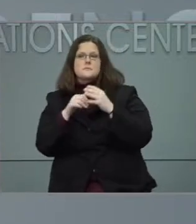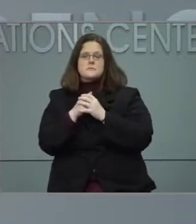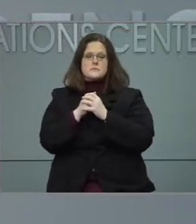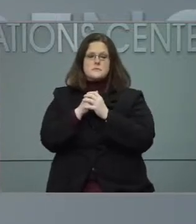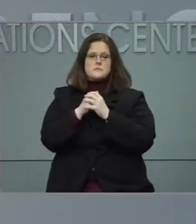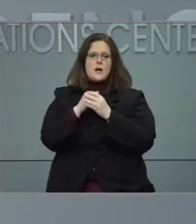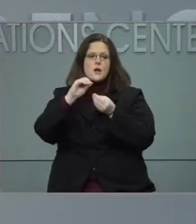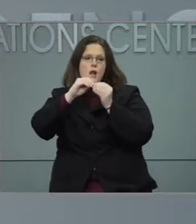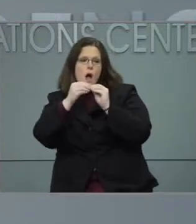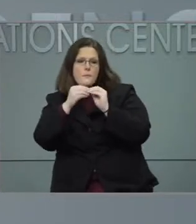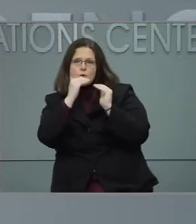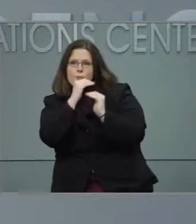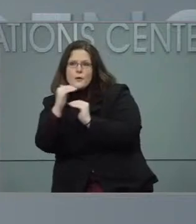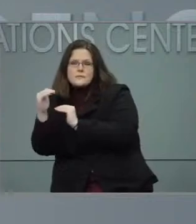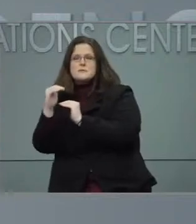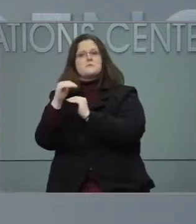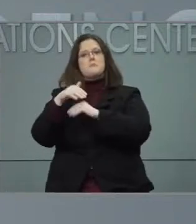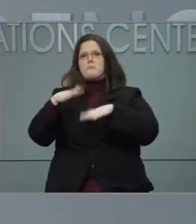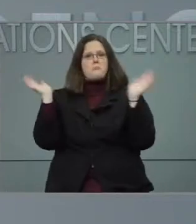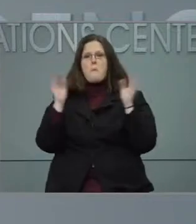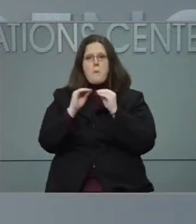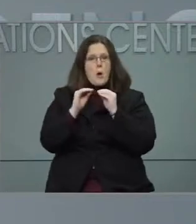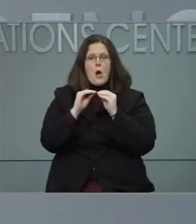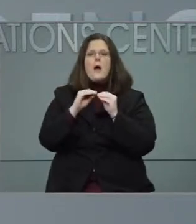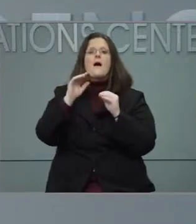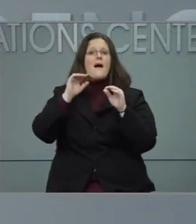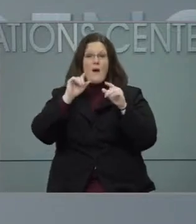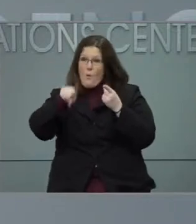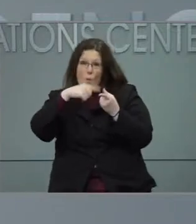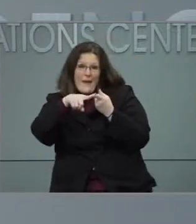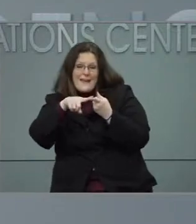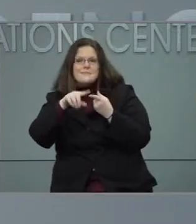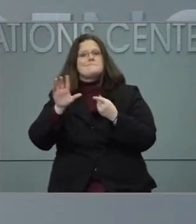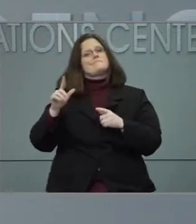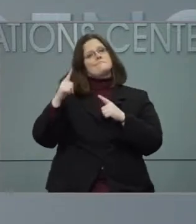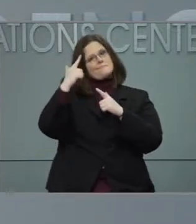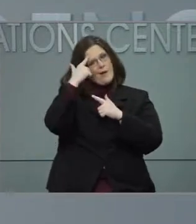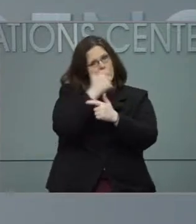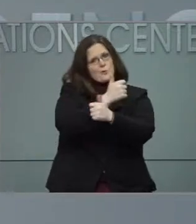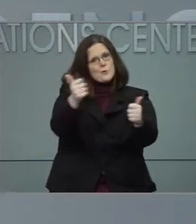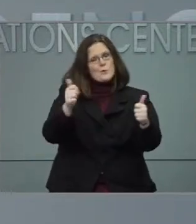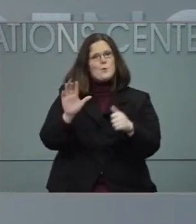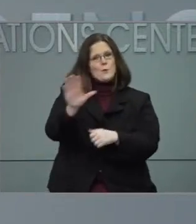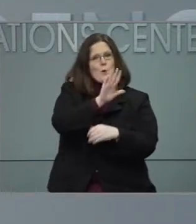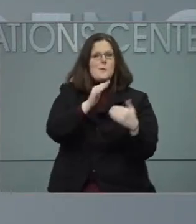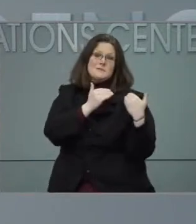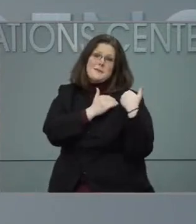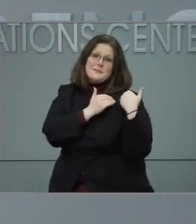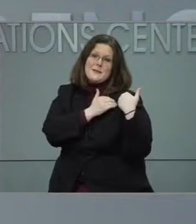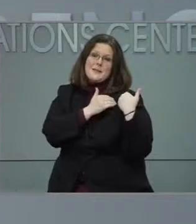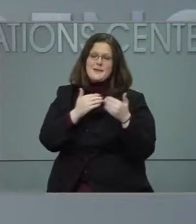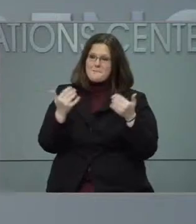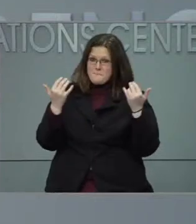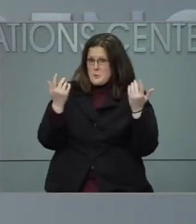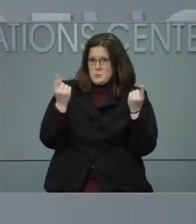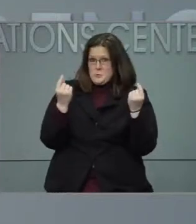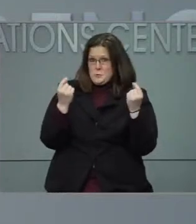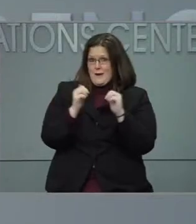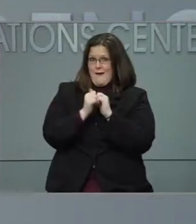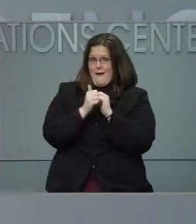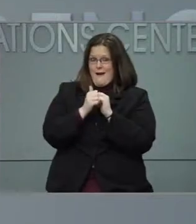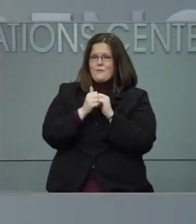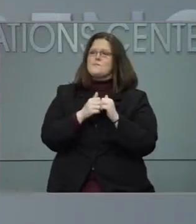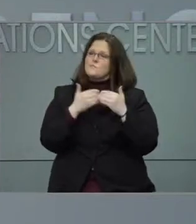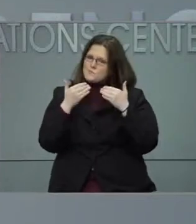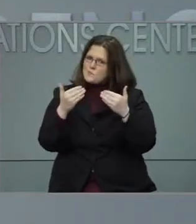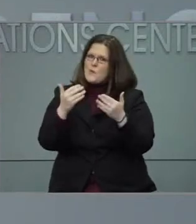get vaccinated. Fortunately, we now have enough vaccine for everyone. They are free, they're widely available across the state,